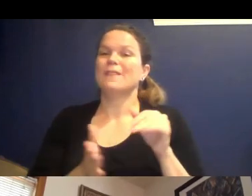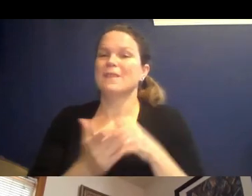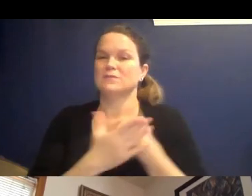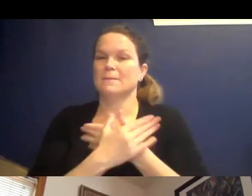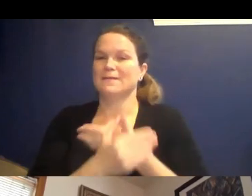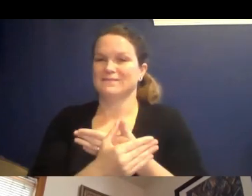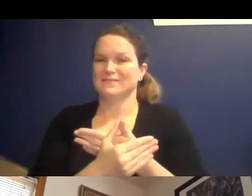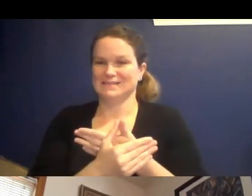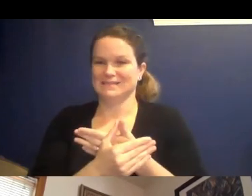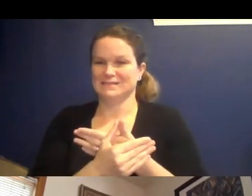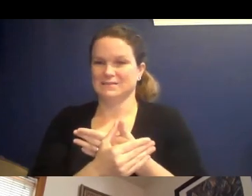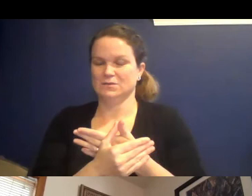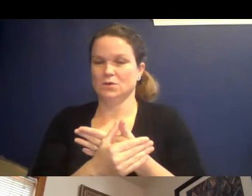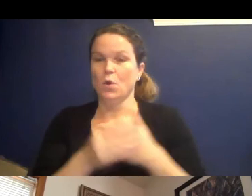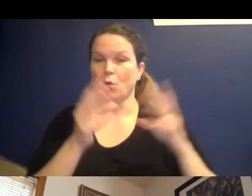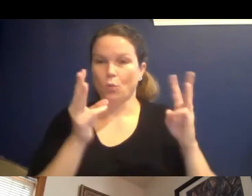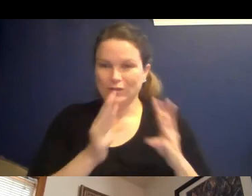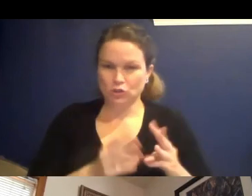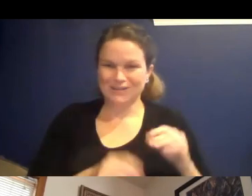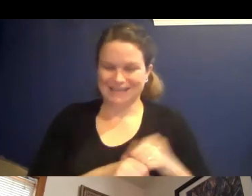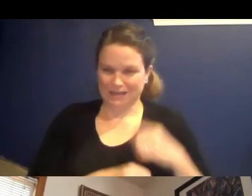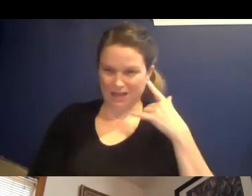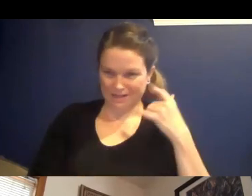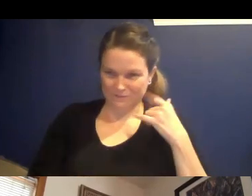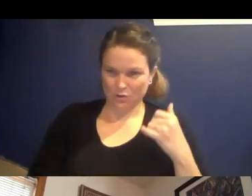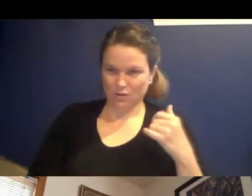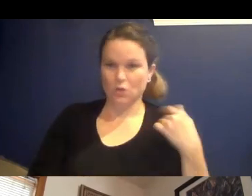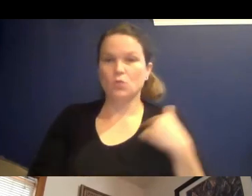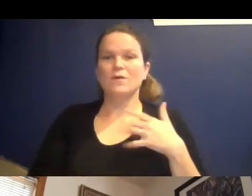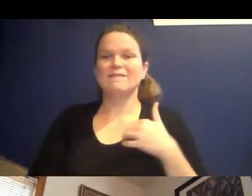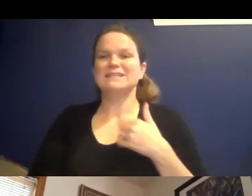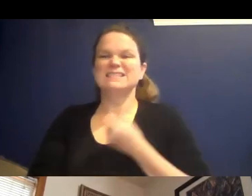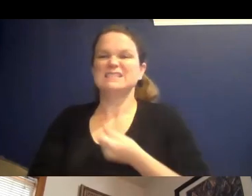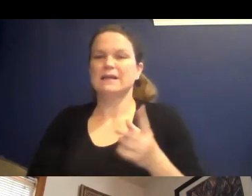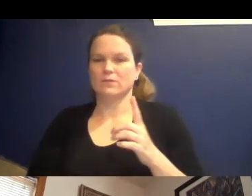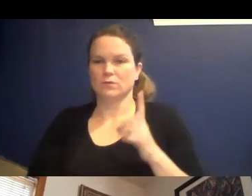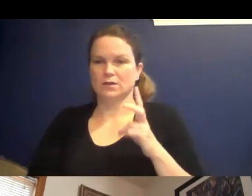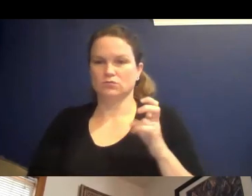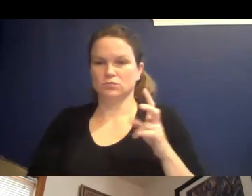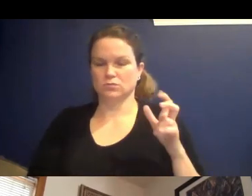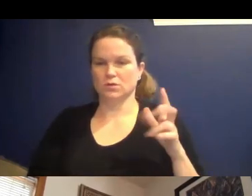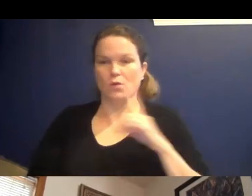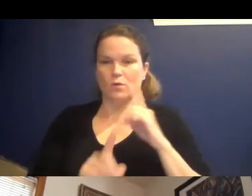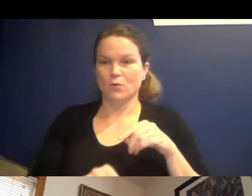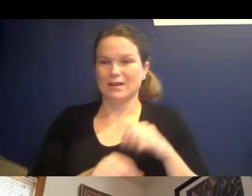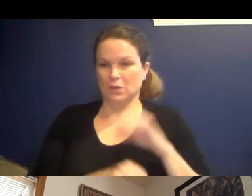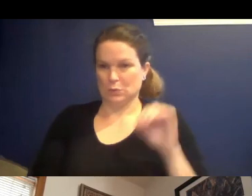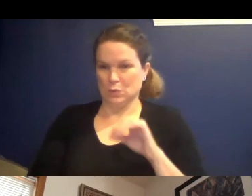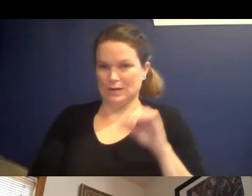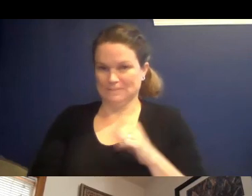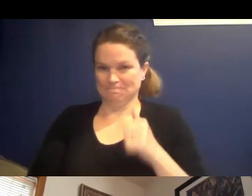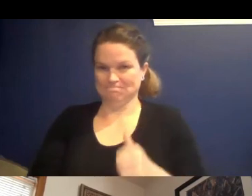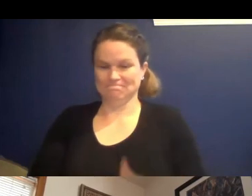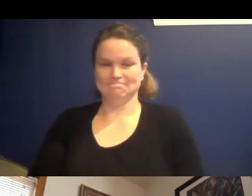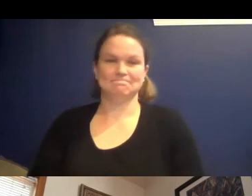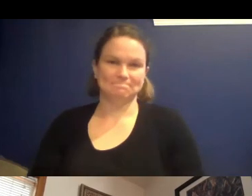butterflies overwintering in Southern California, and we've had several hundred butterflies reported in Oregon.